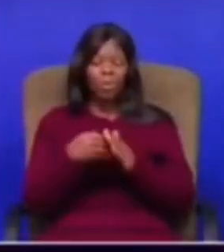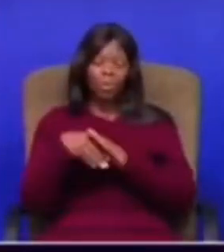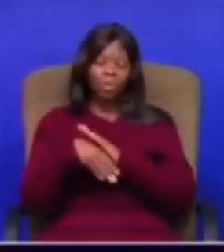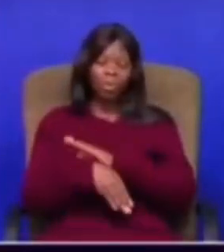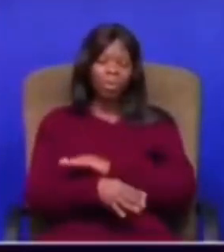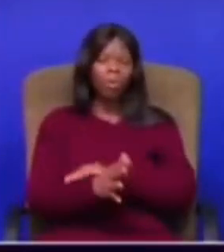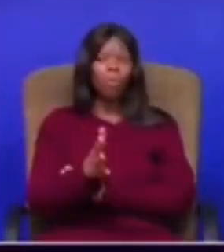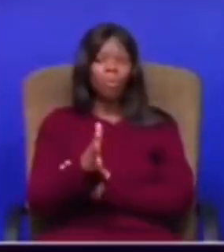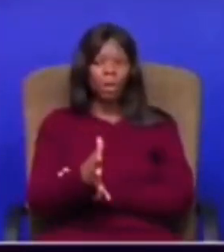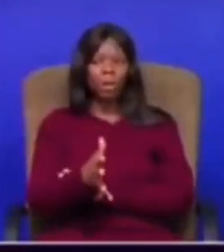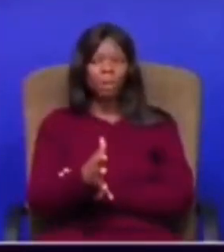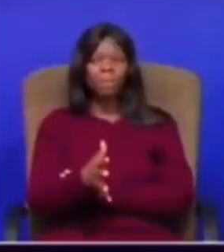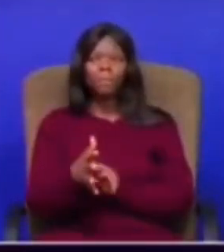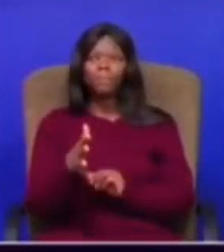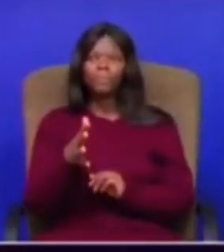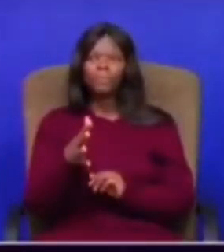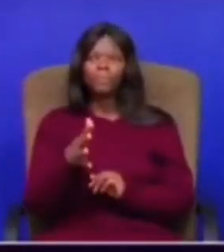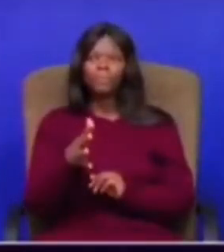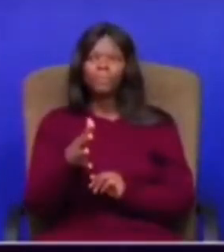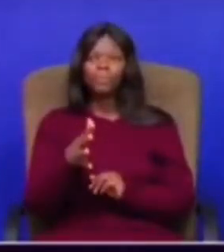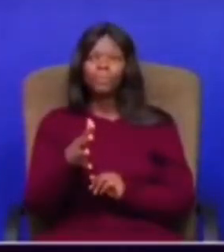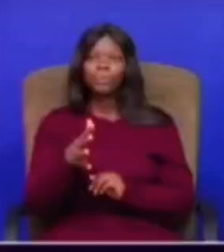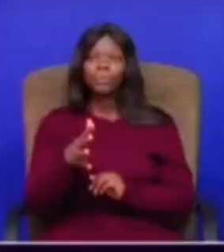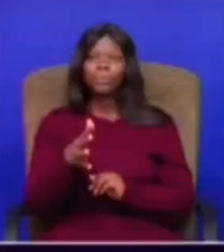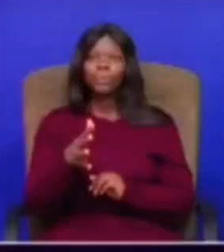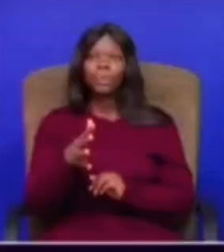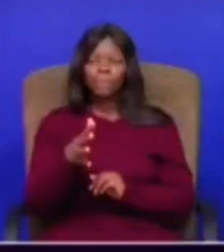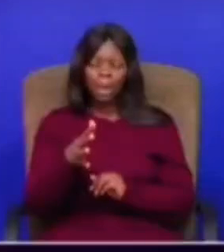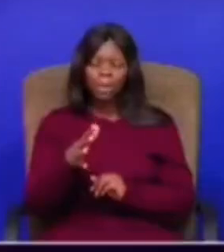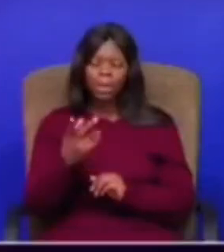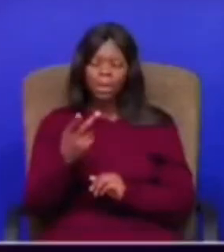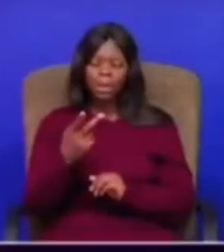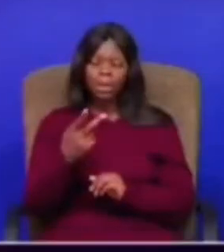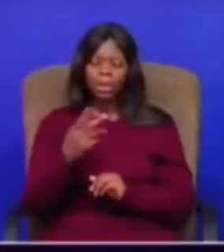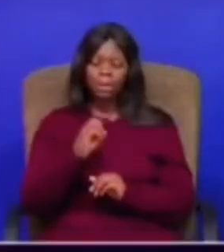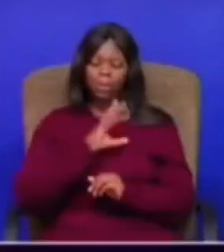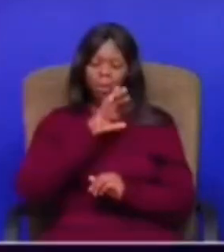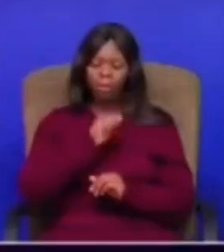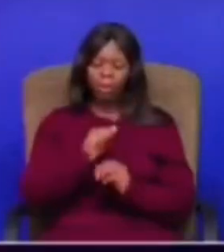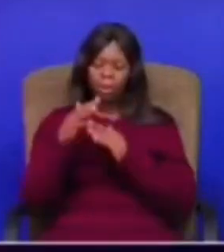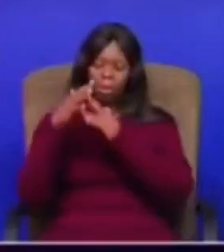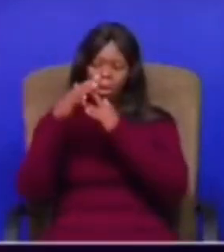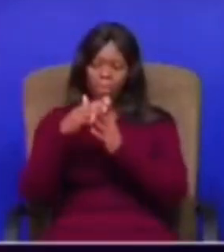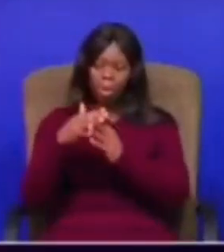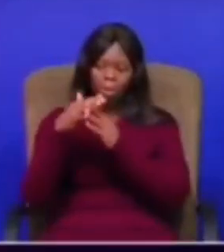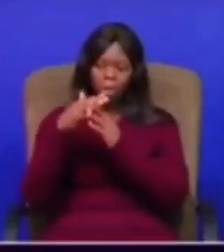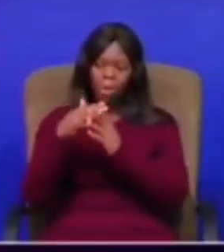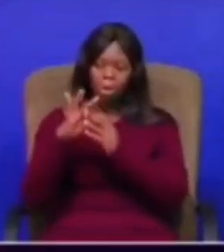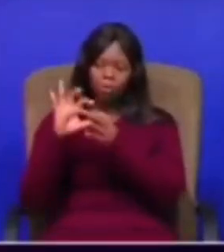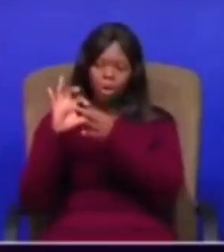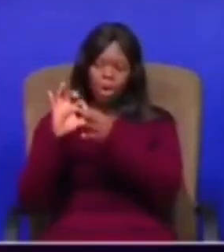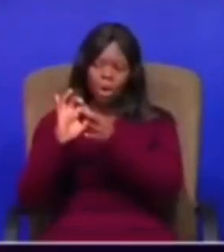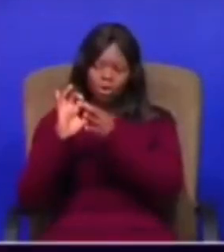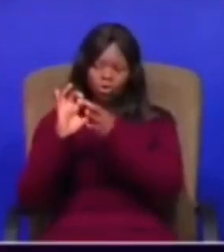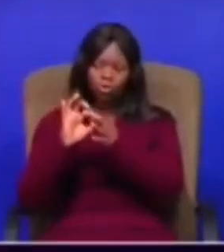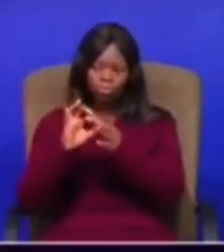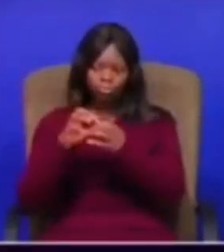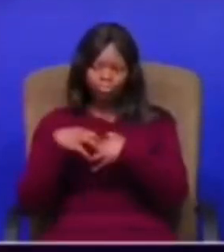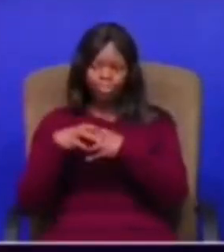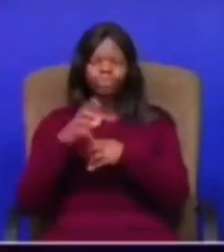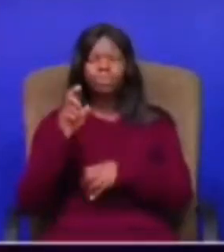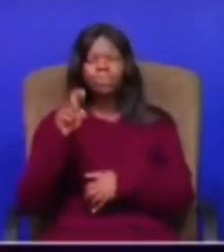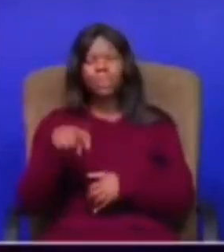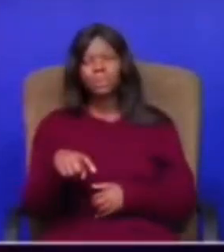adverse unless we were able to repair or reset the relationship between our two